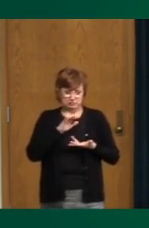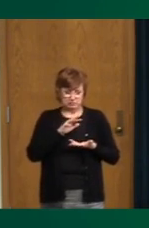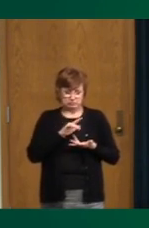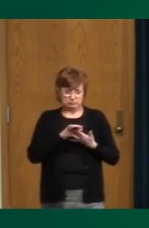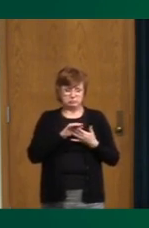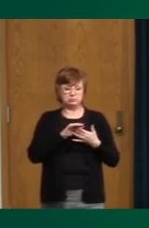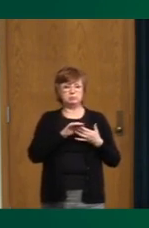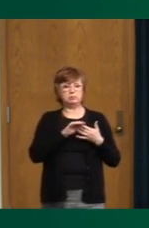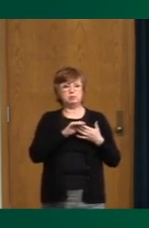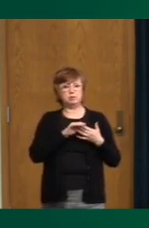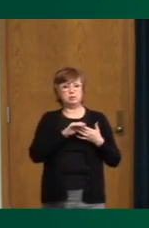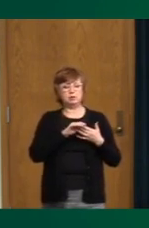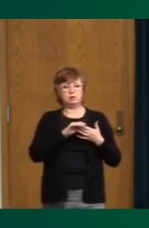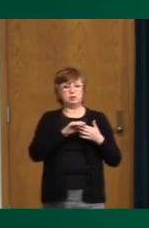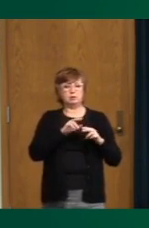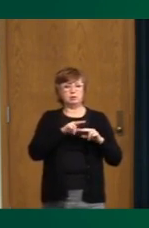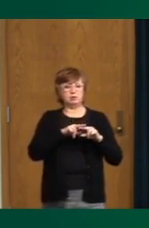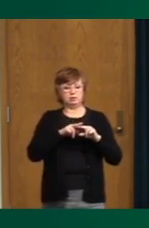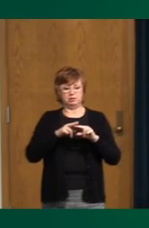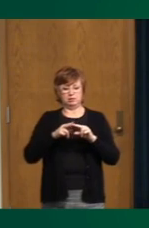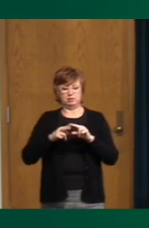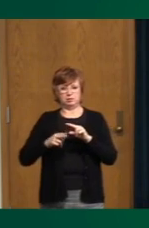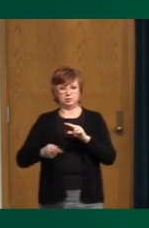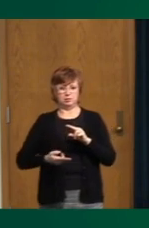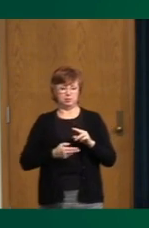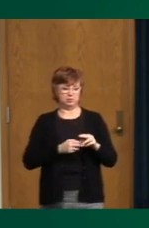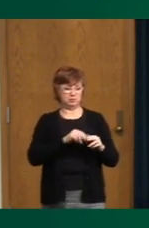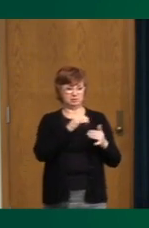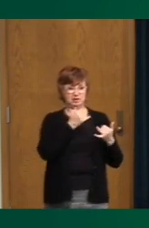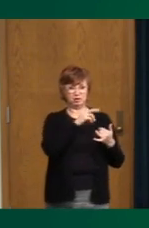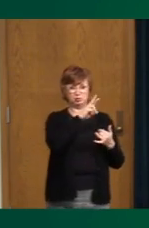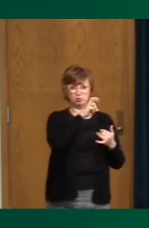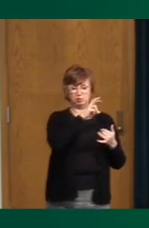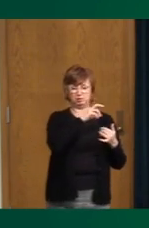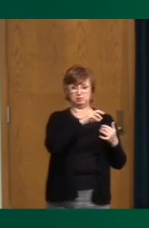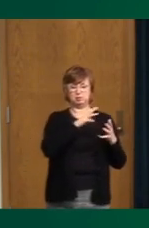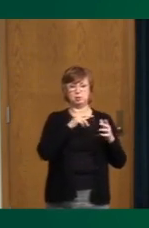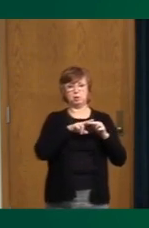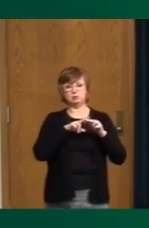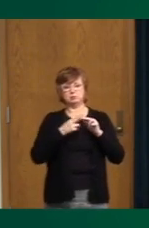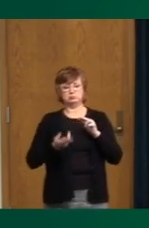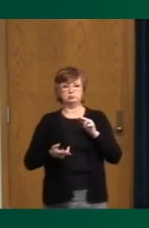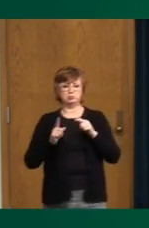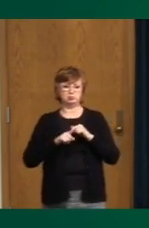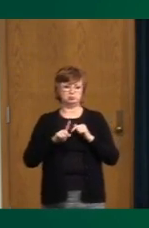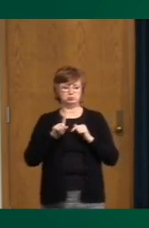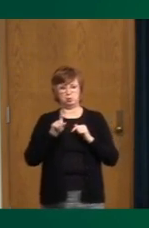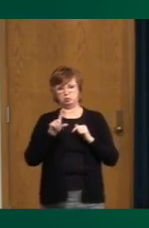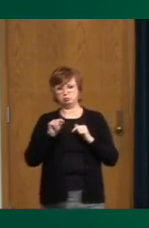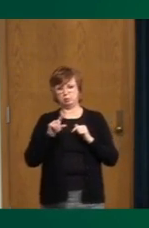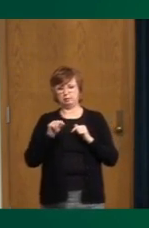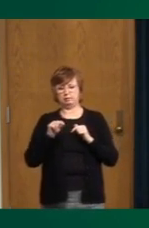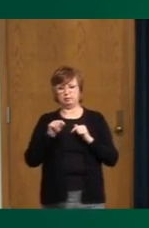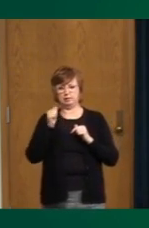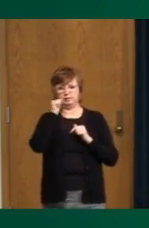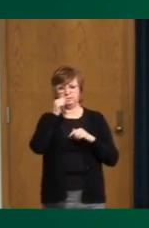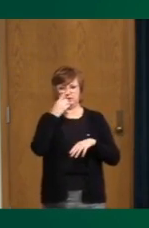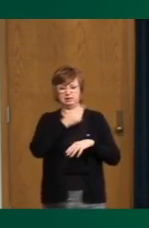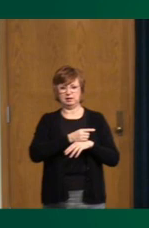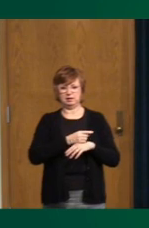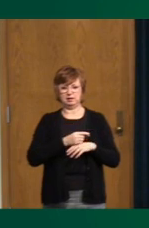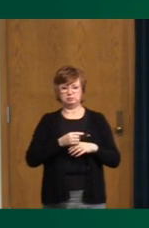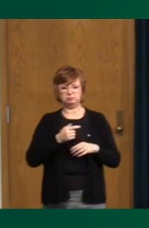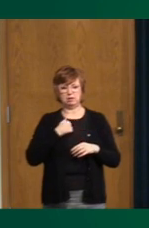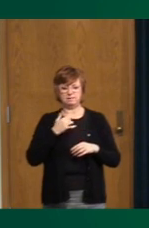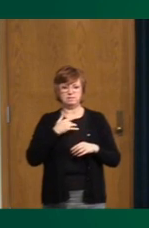cases a day, we come down to between 60 to 120 cases a day. And so that's where we want to go. I don't think we're going to go to less than 10